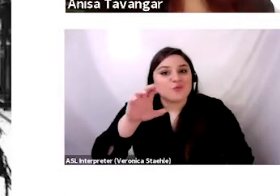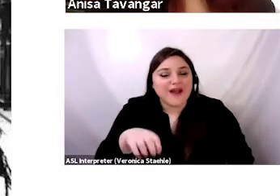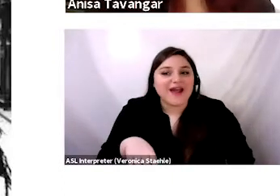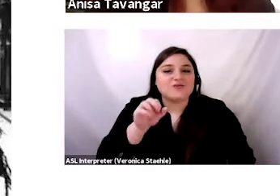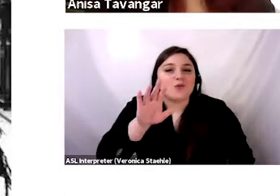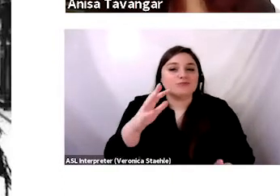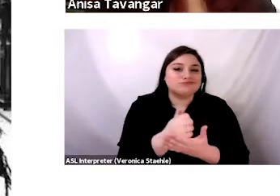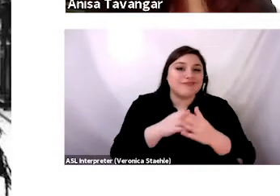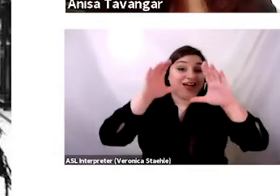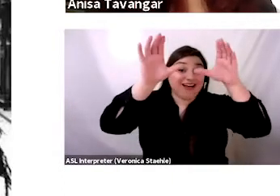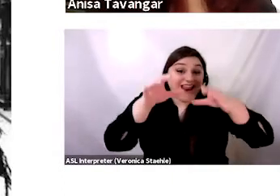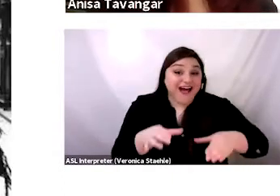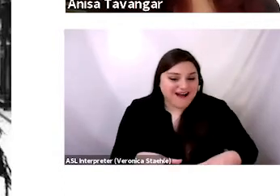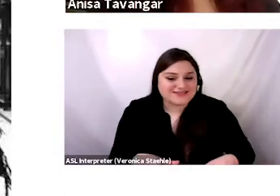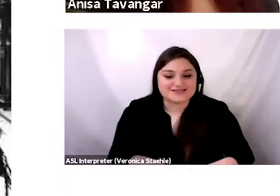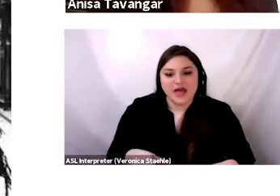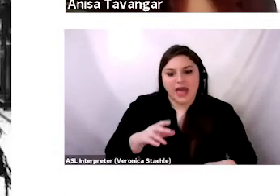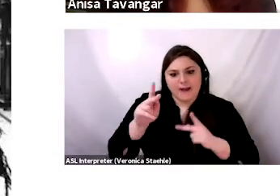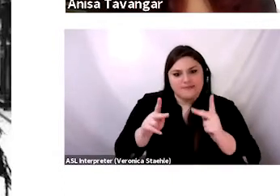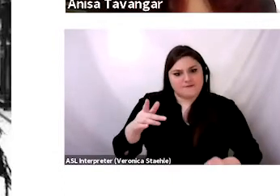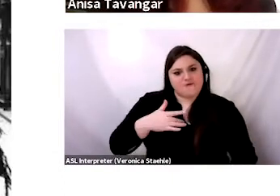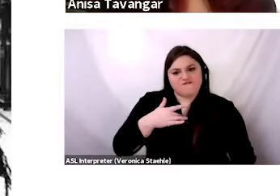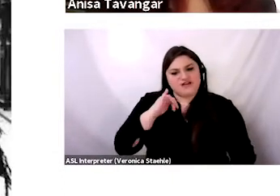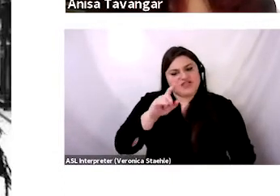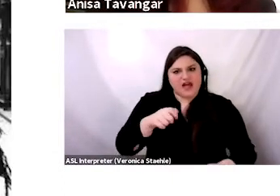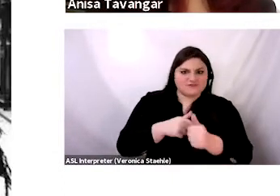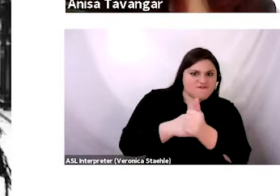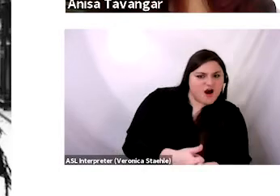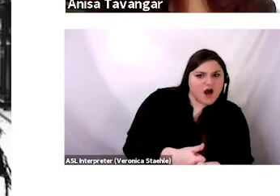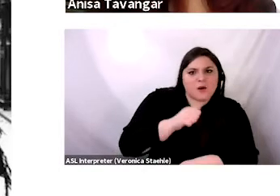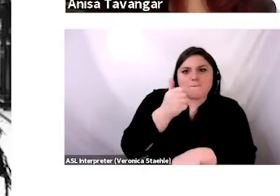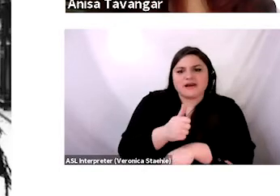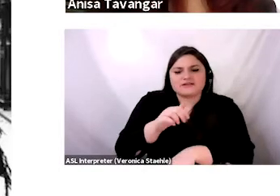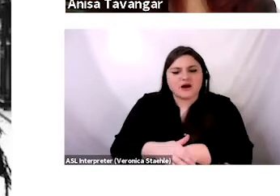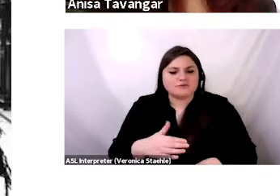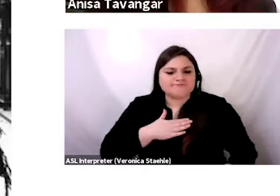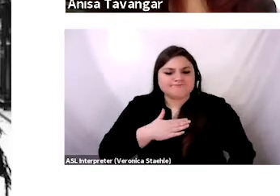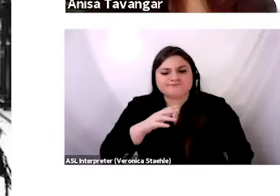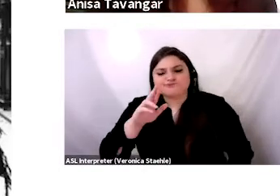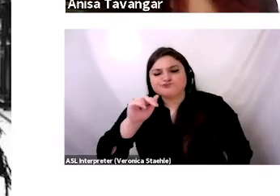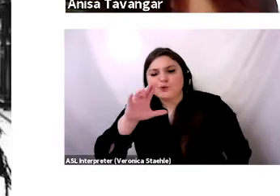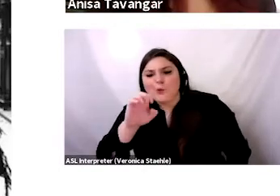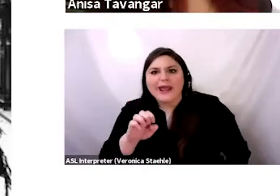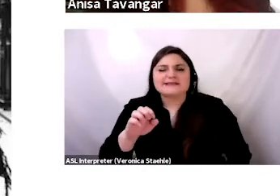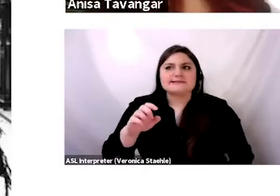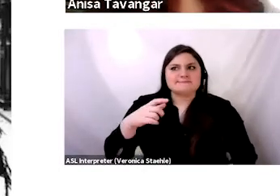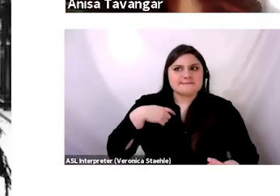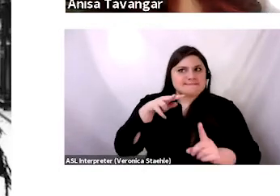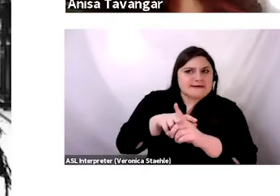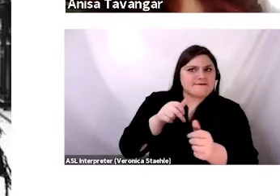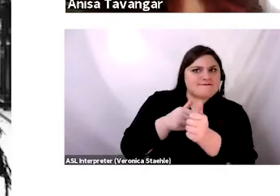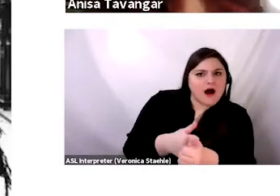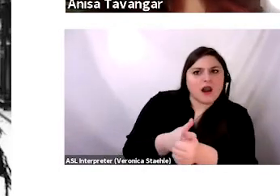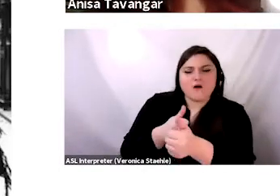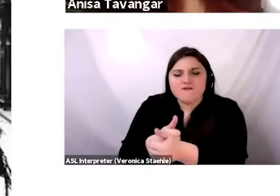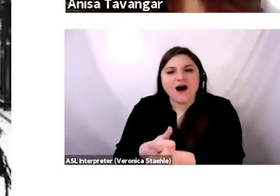gender expression are judged, of course, on what they choose to wear and how they choose to express themselves. And I think it's important that we